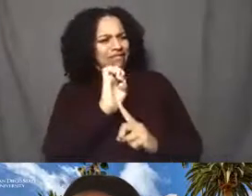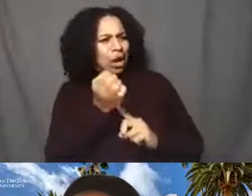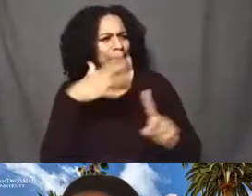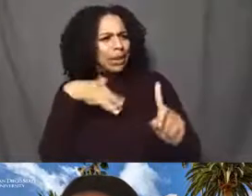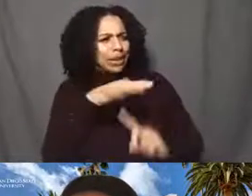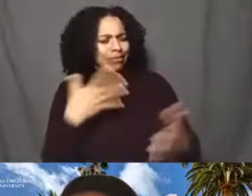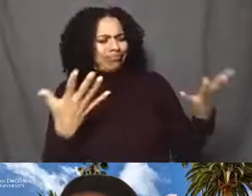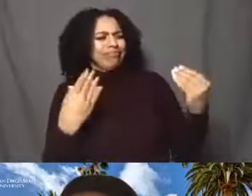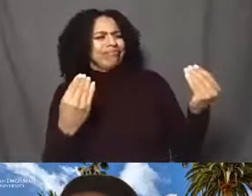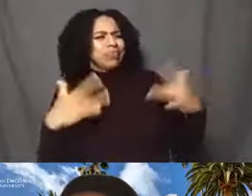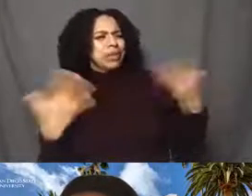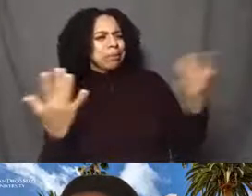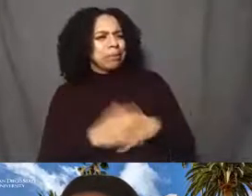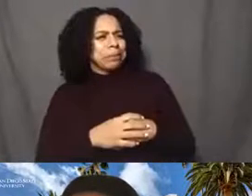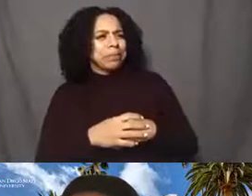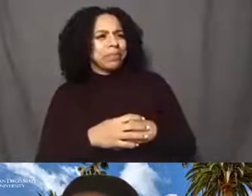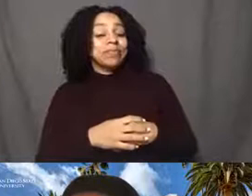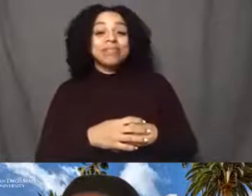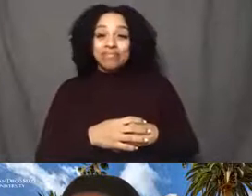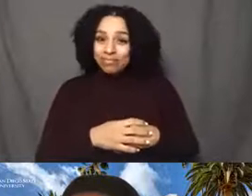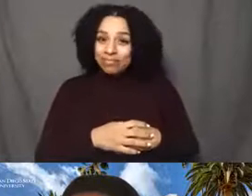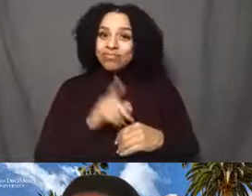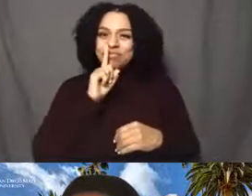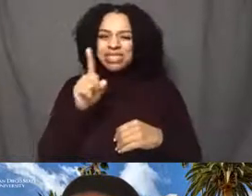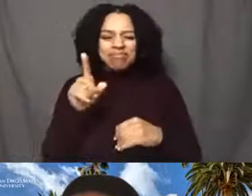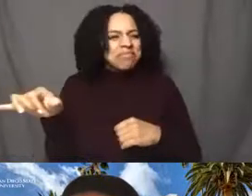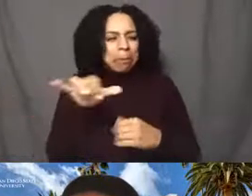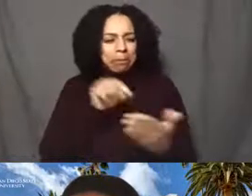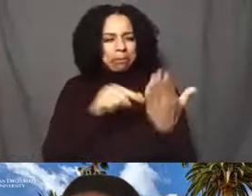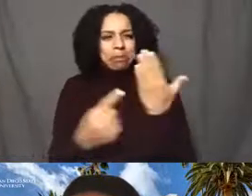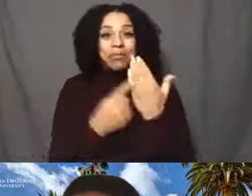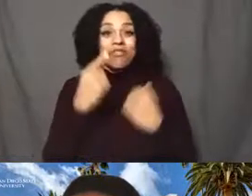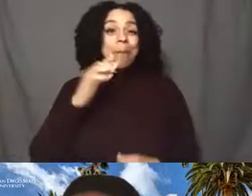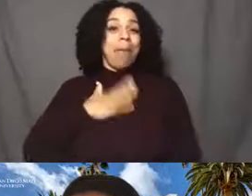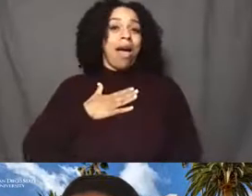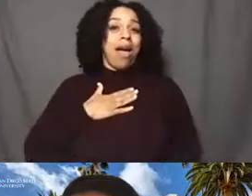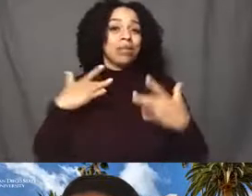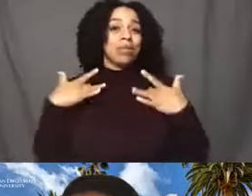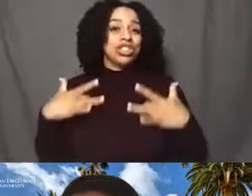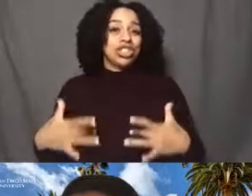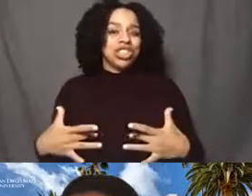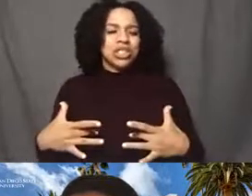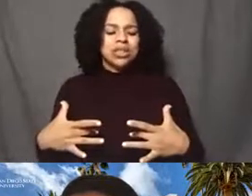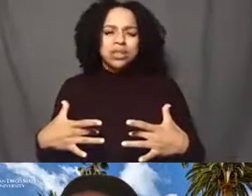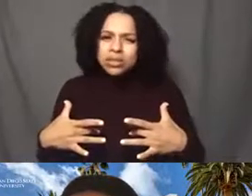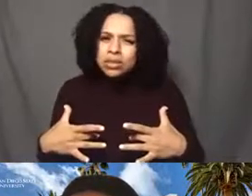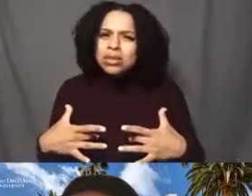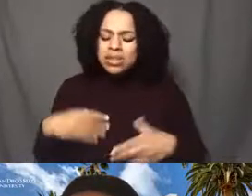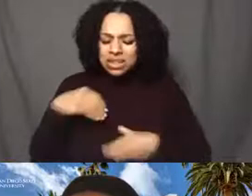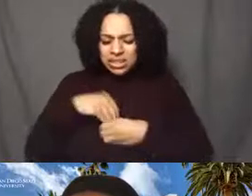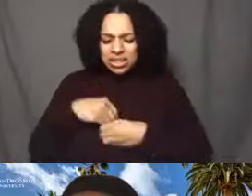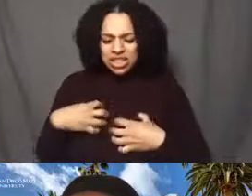And perhaps this is the best analogy for my depression. This angry deity, this jealous